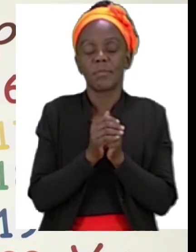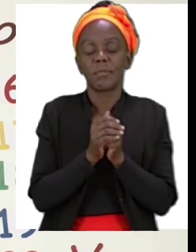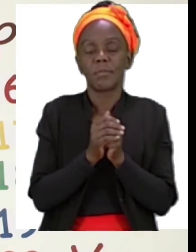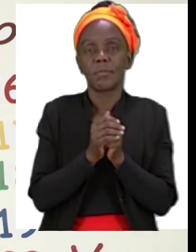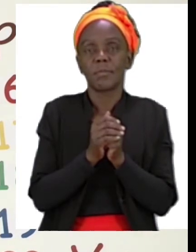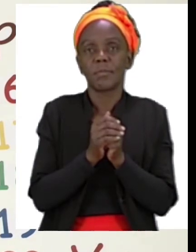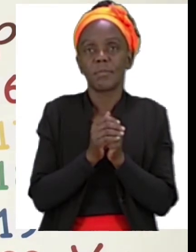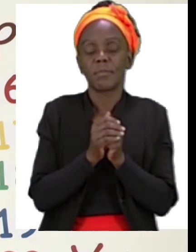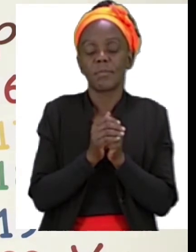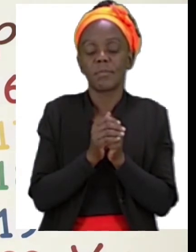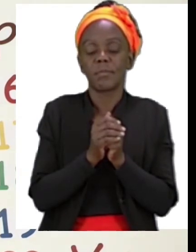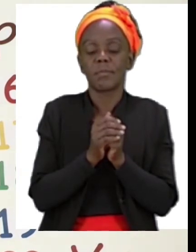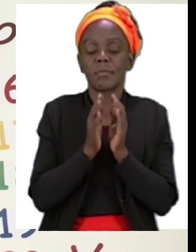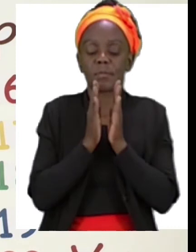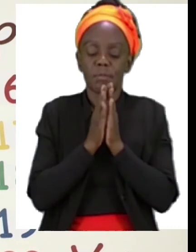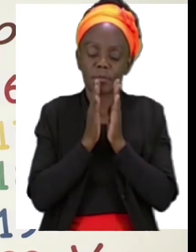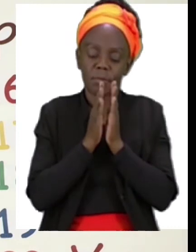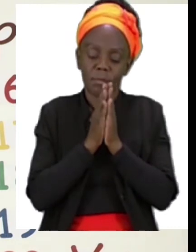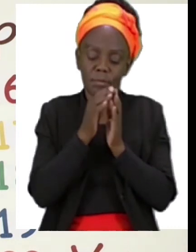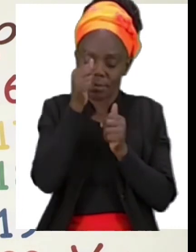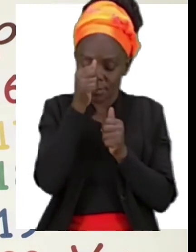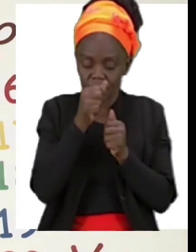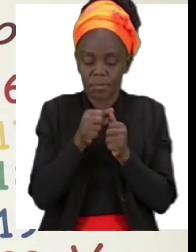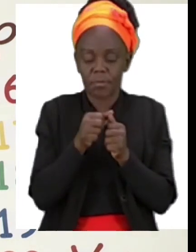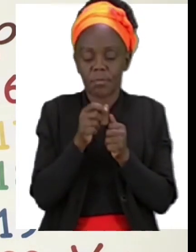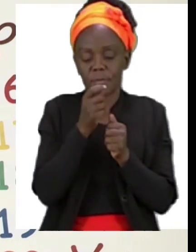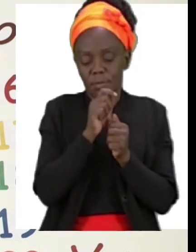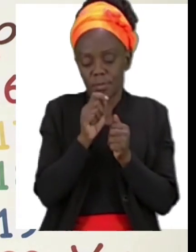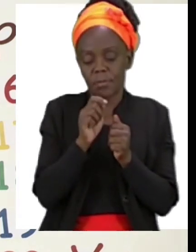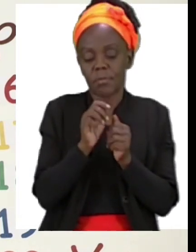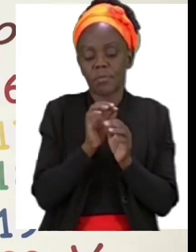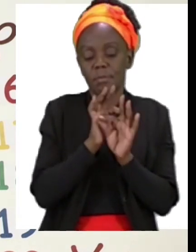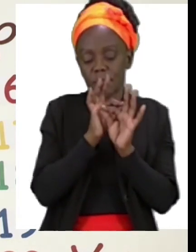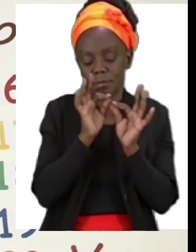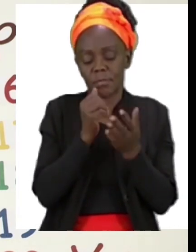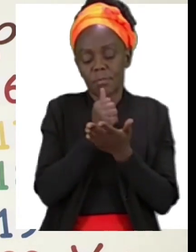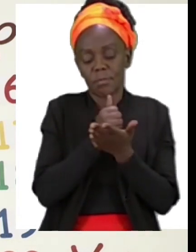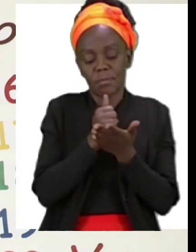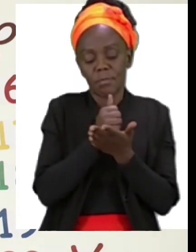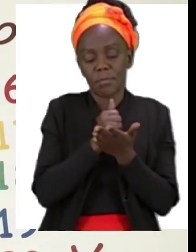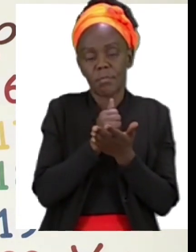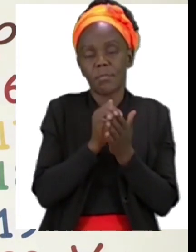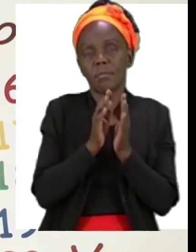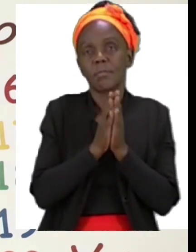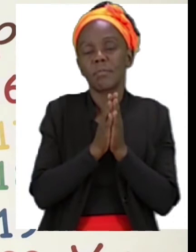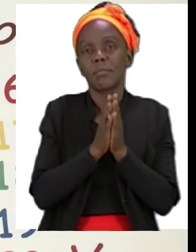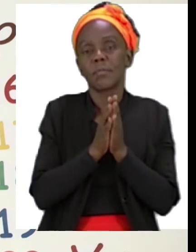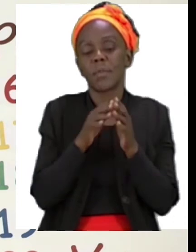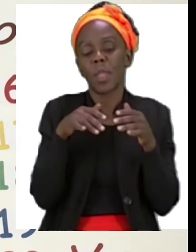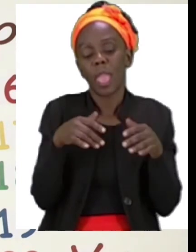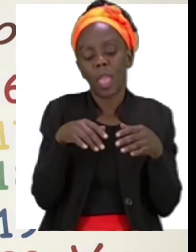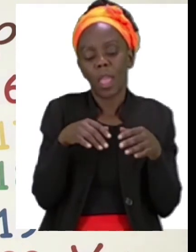neat the whole time. If you get tired of writing, that's okay to stop for a